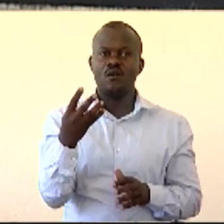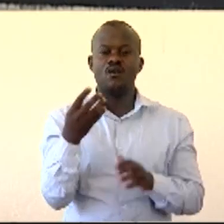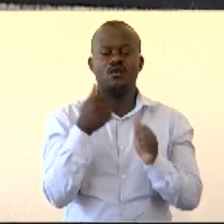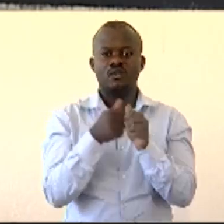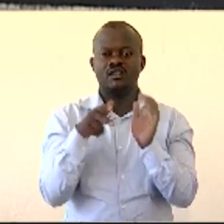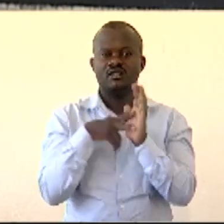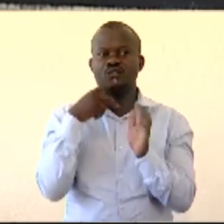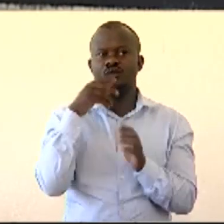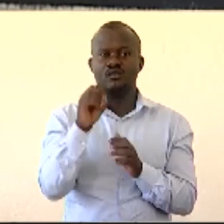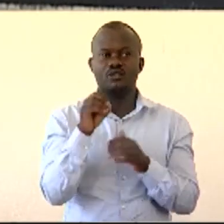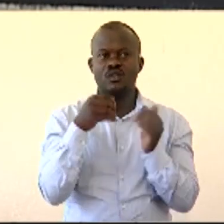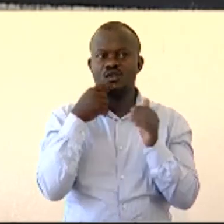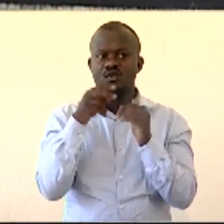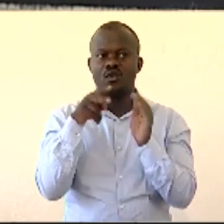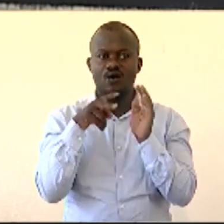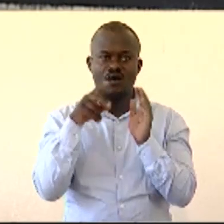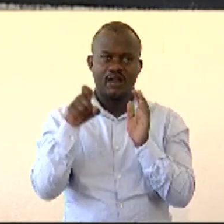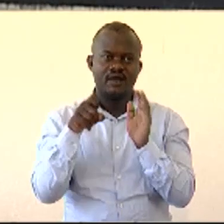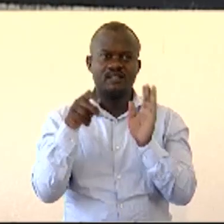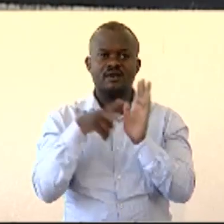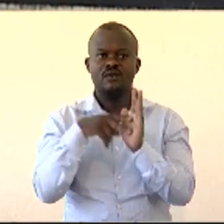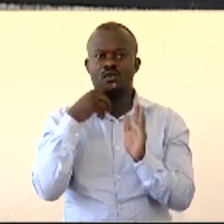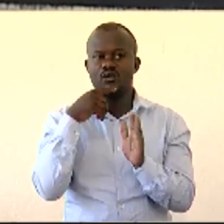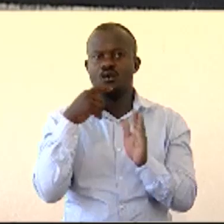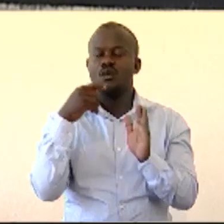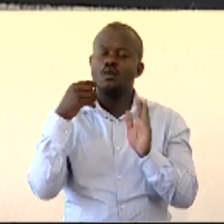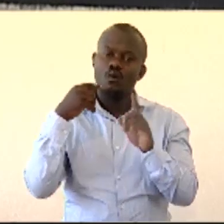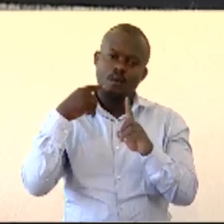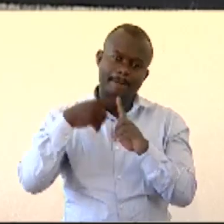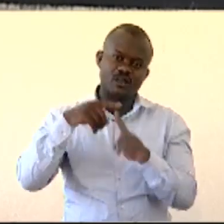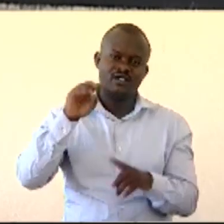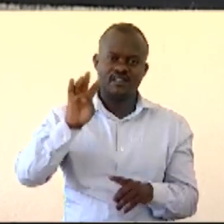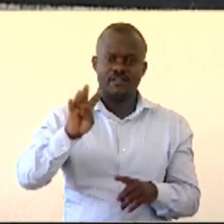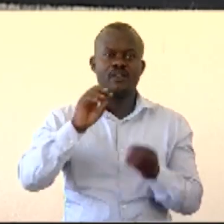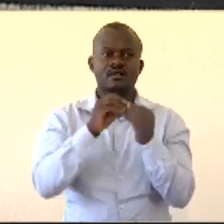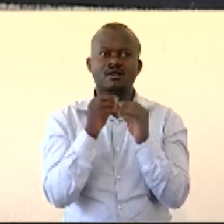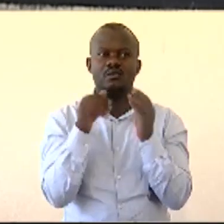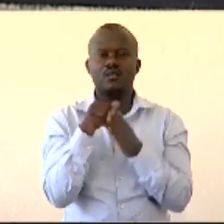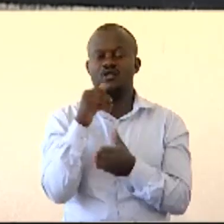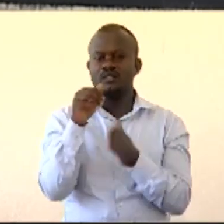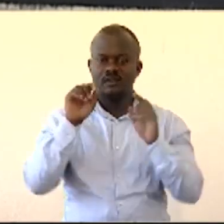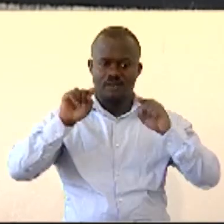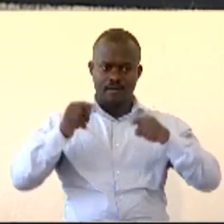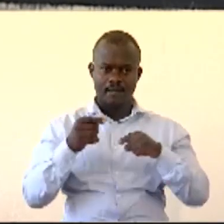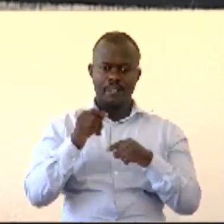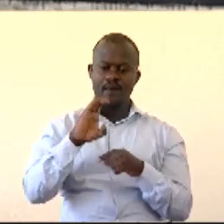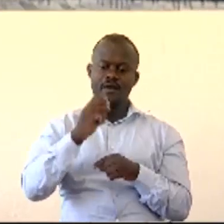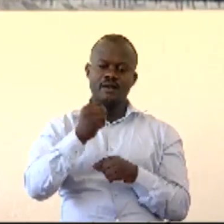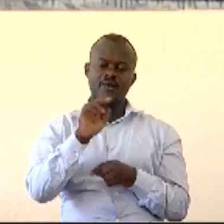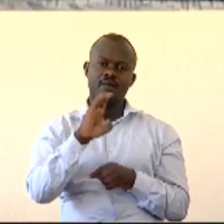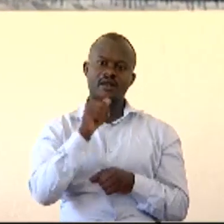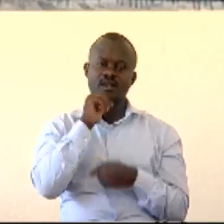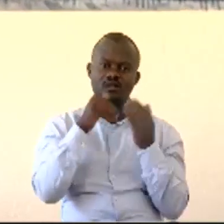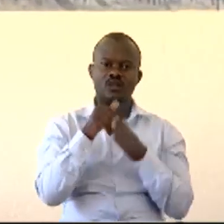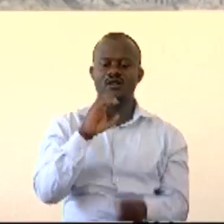equal to 0. So X is equal to +4. So the name of this compound, the chemical name, is not